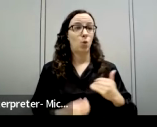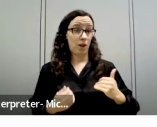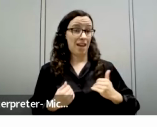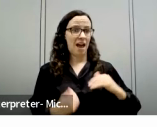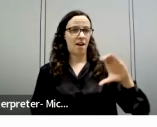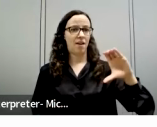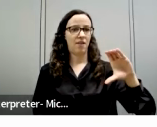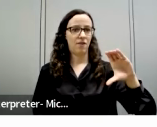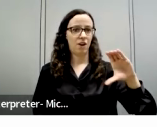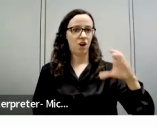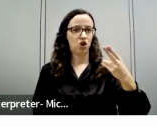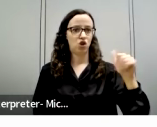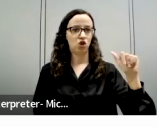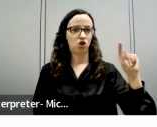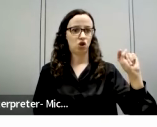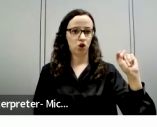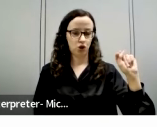here. Oops, I'm sorry.